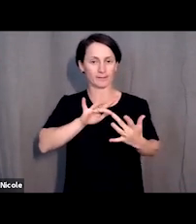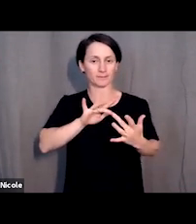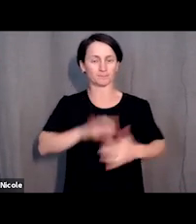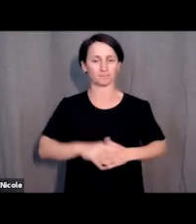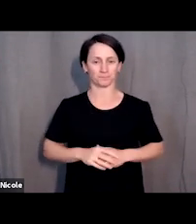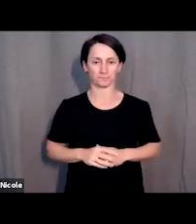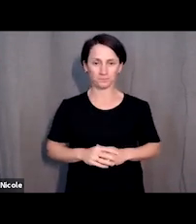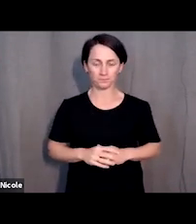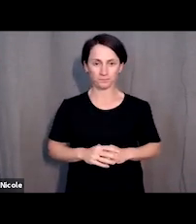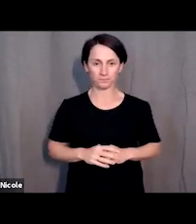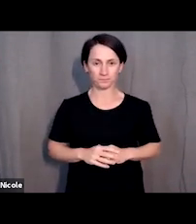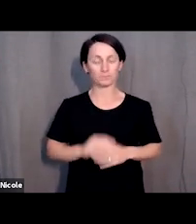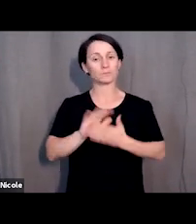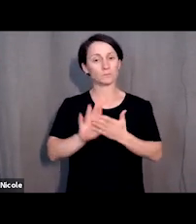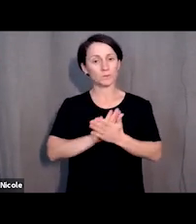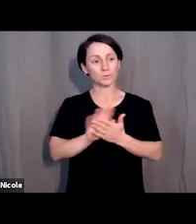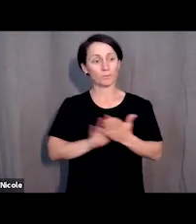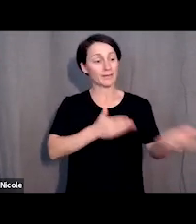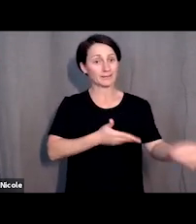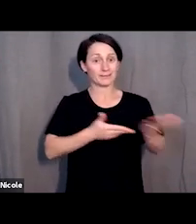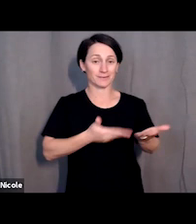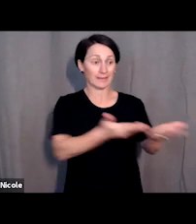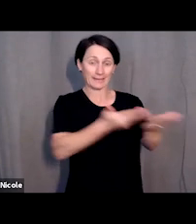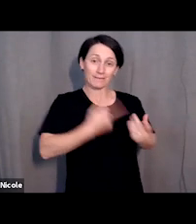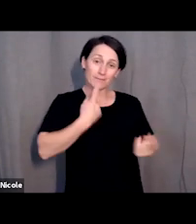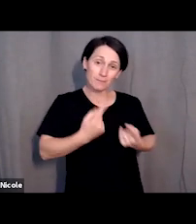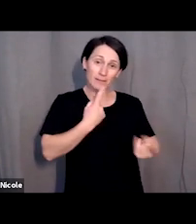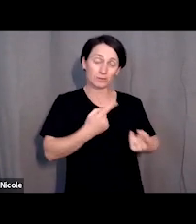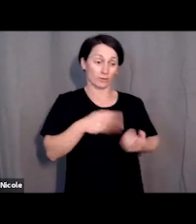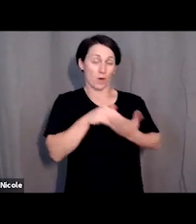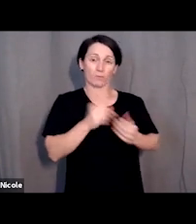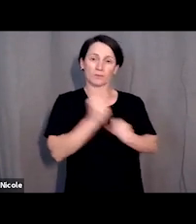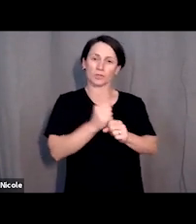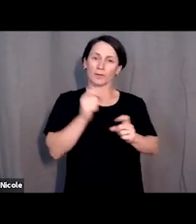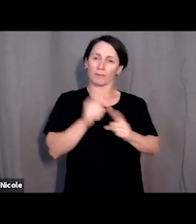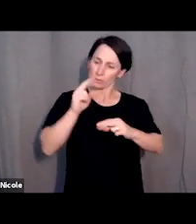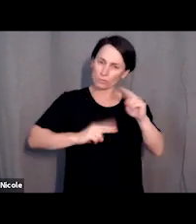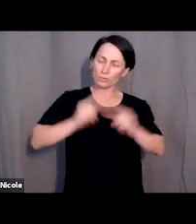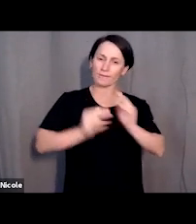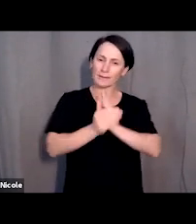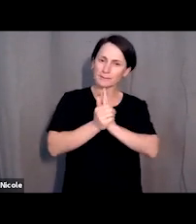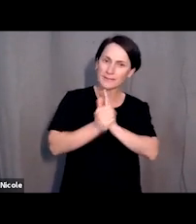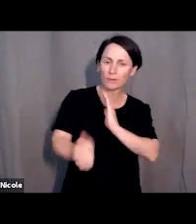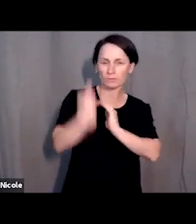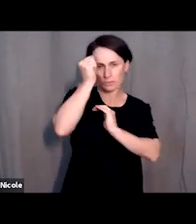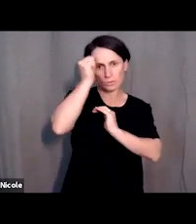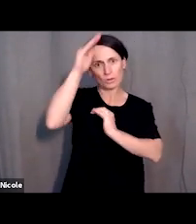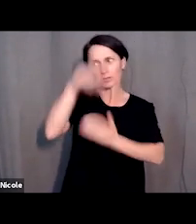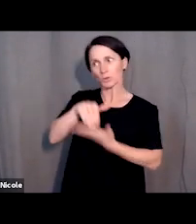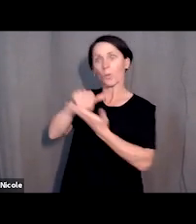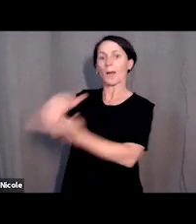and provided some capacity building too with that local GP, so that they understood how to work with people with mental illness a little bit